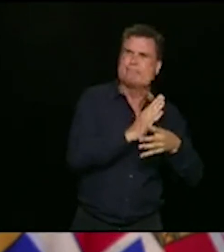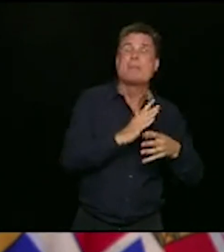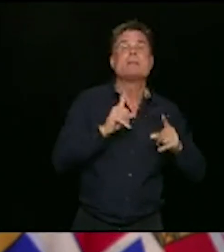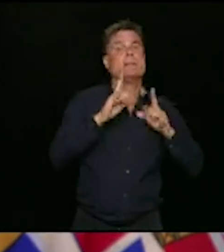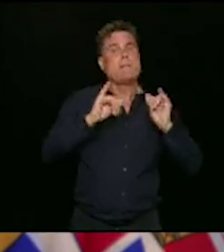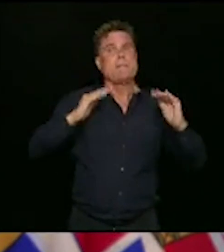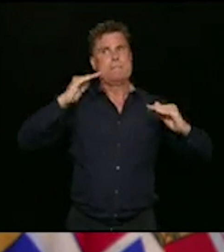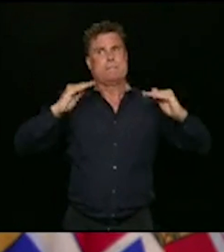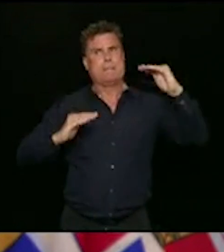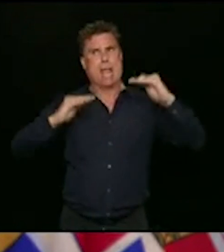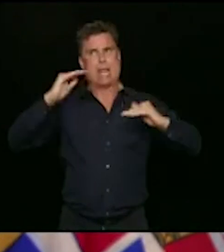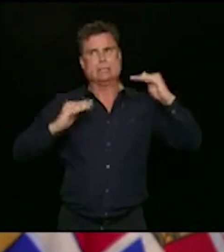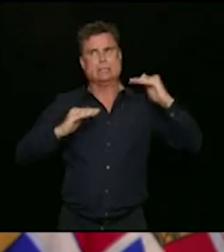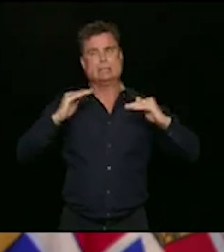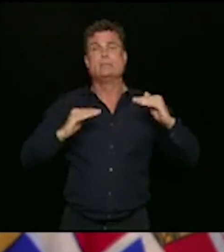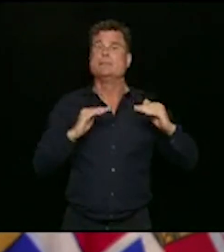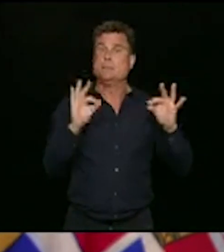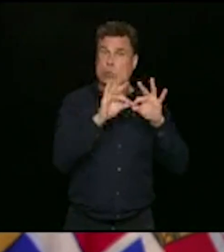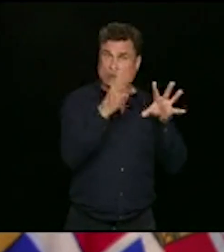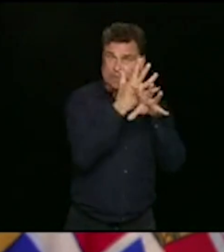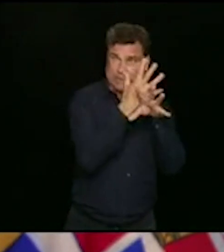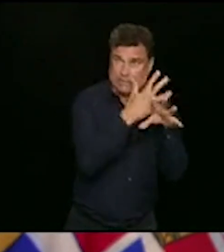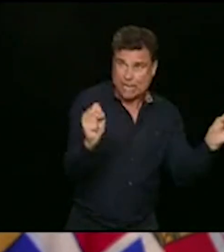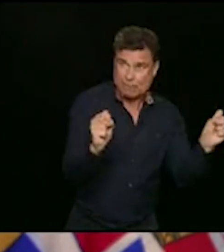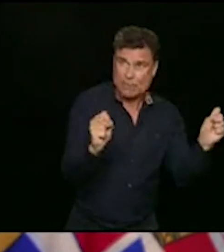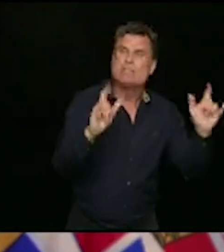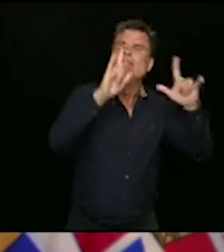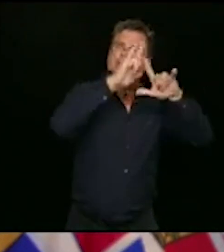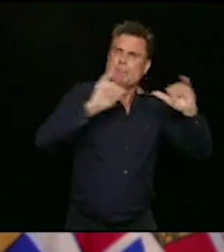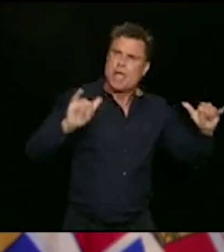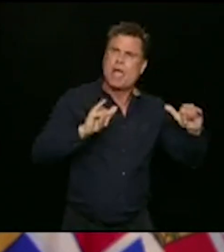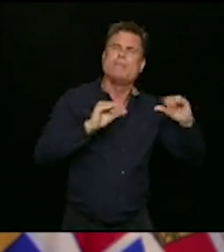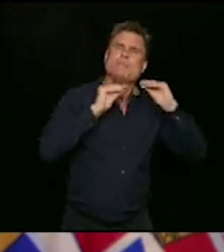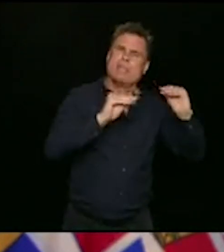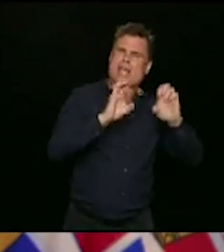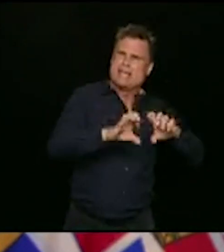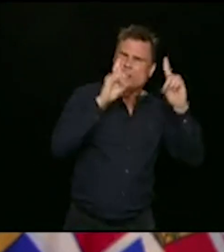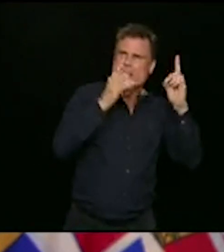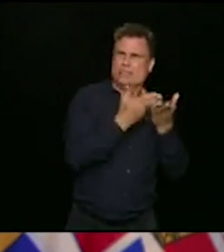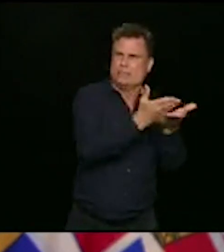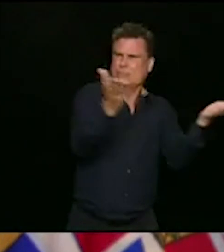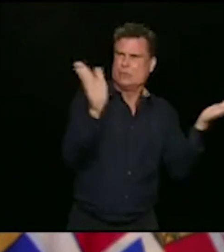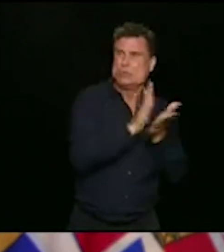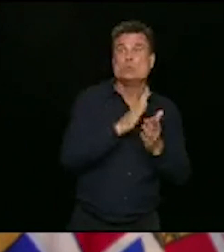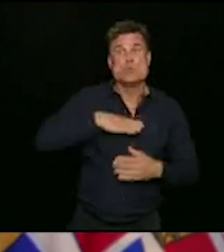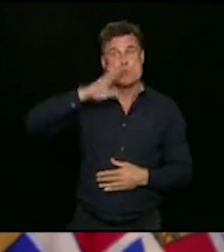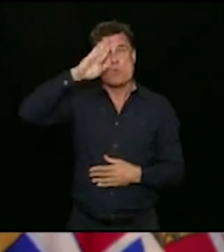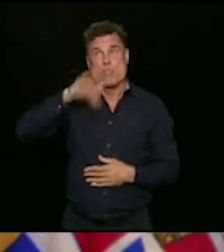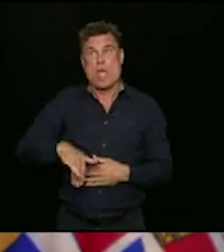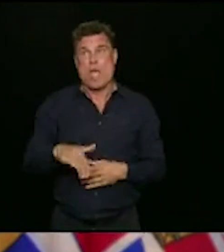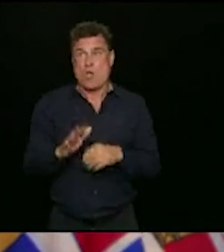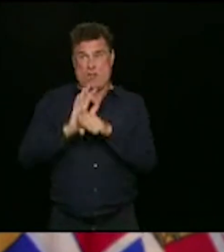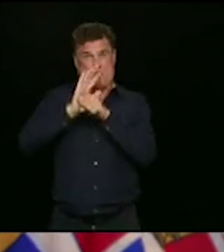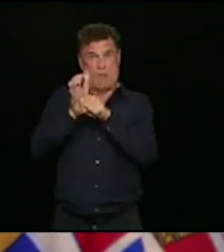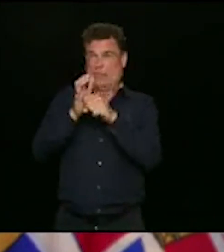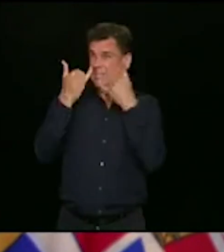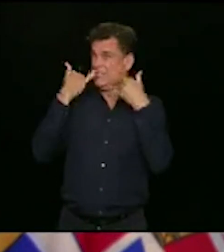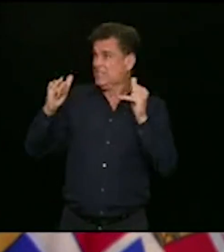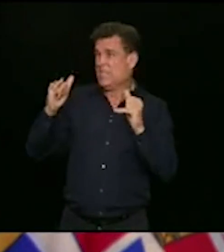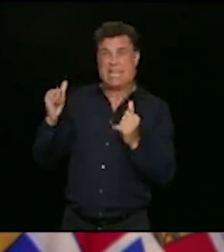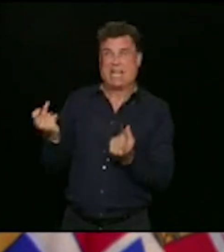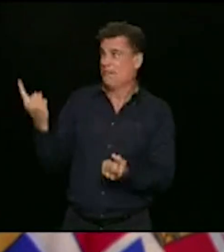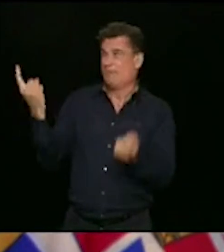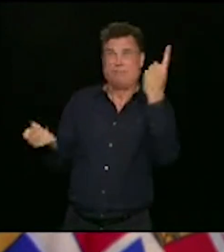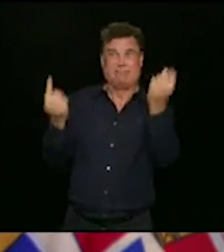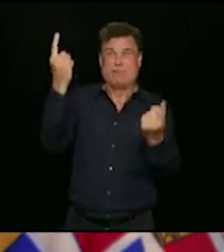it is finding that balance of making sure we're doing everything we can to reduce the risk, knowing that this virus is going to be with us, and we need